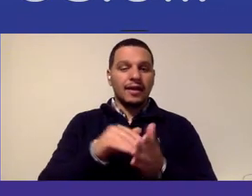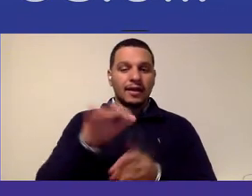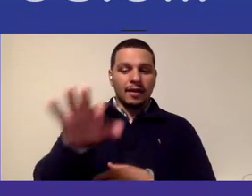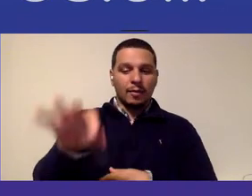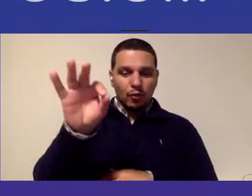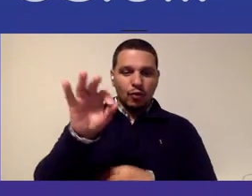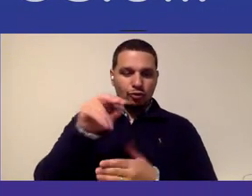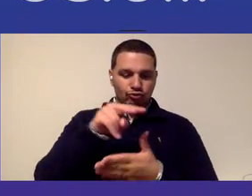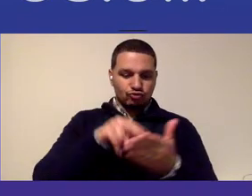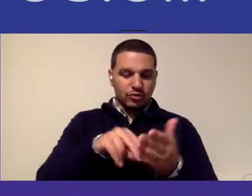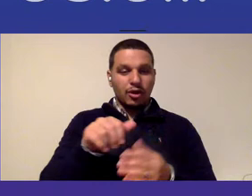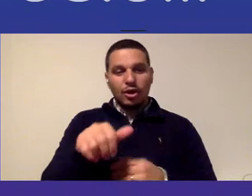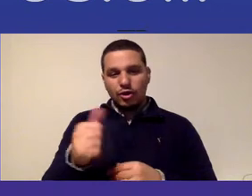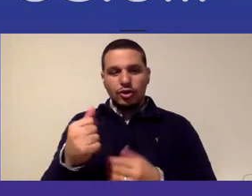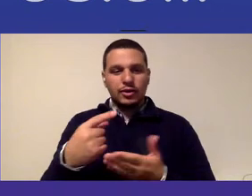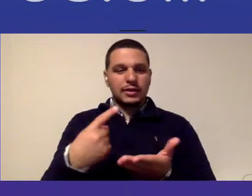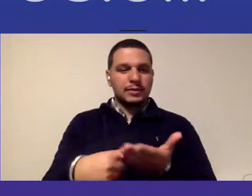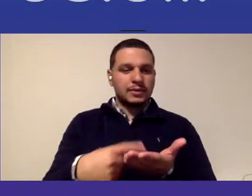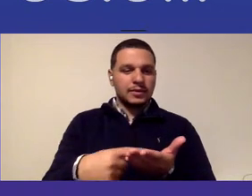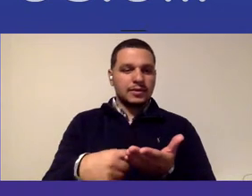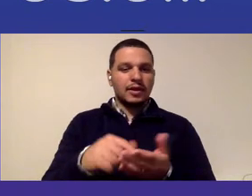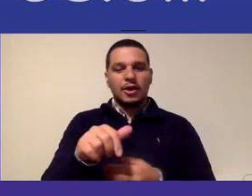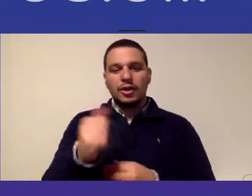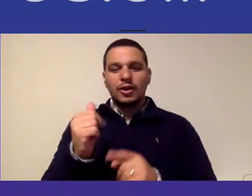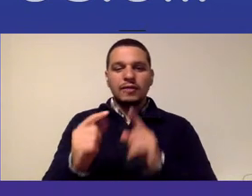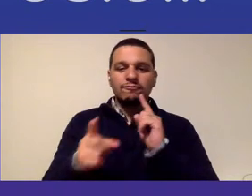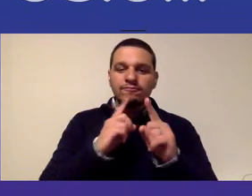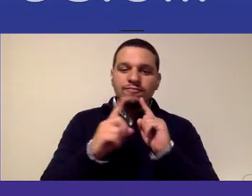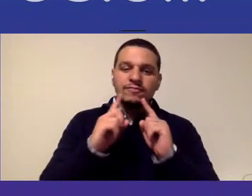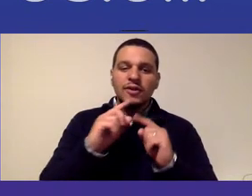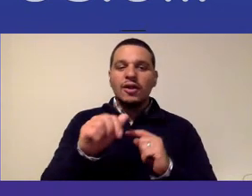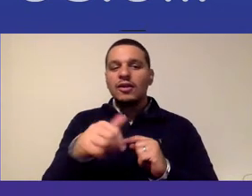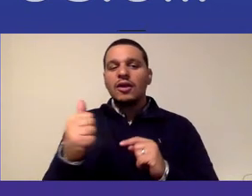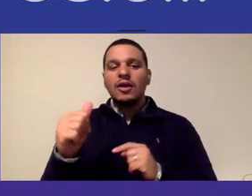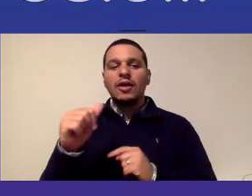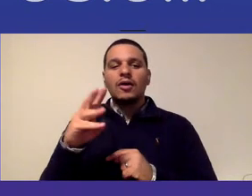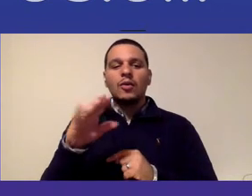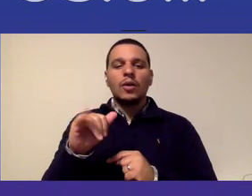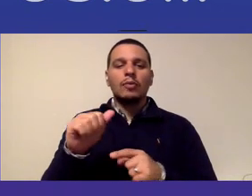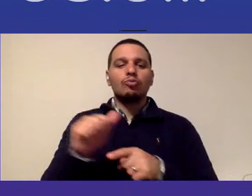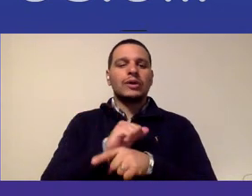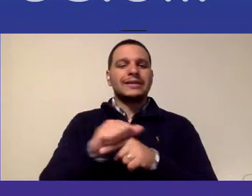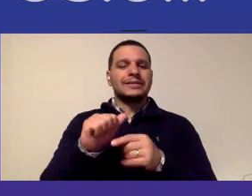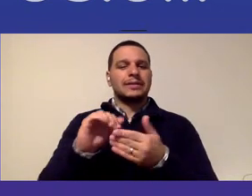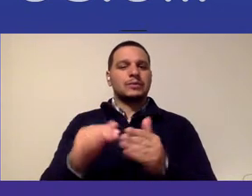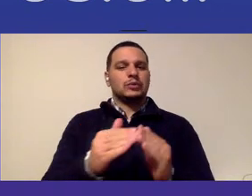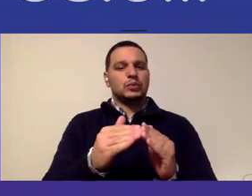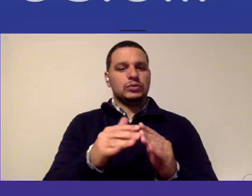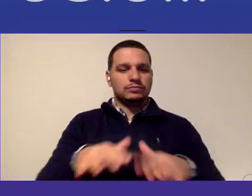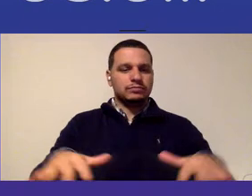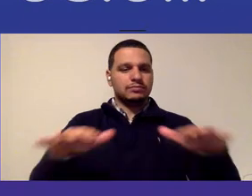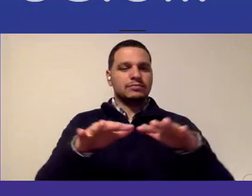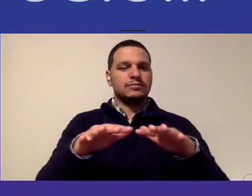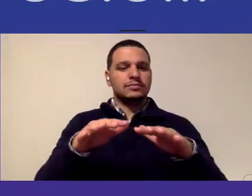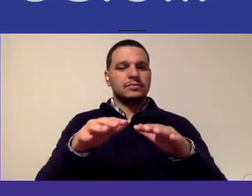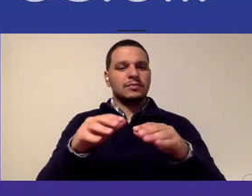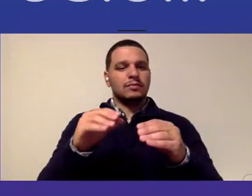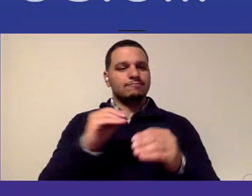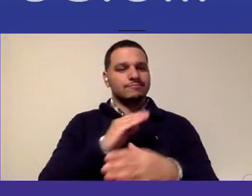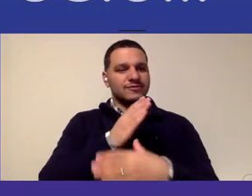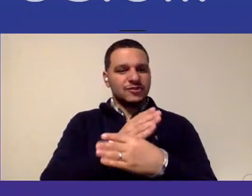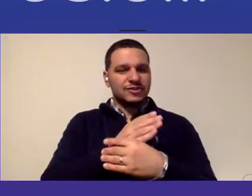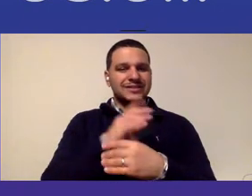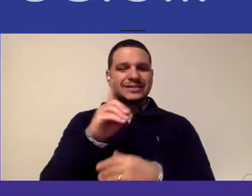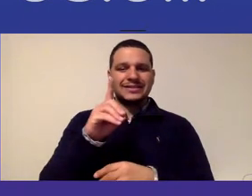for another debate, for another way of practicing community, for another way of intervening in a discourse